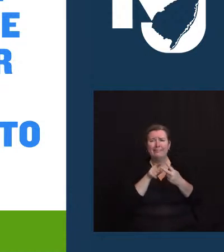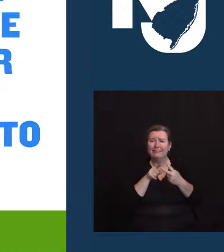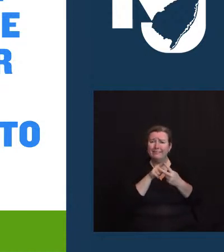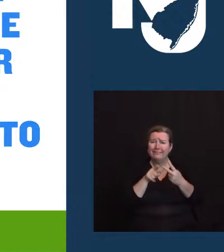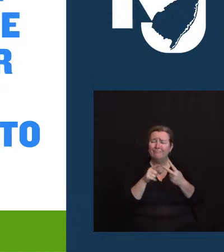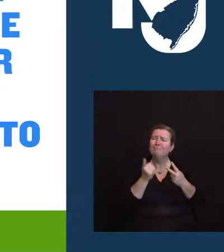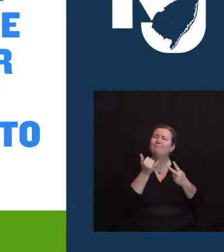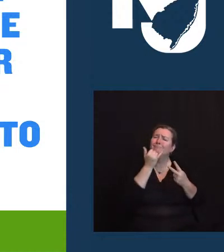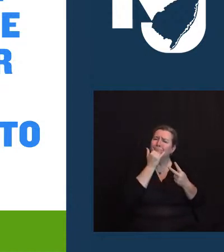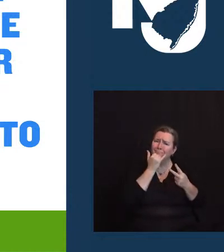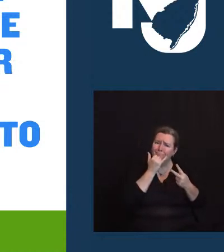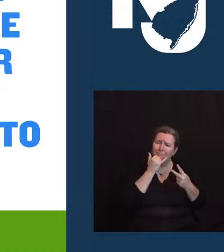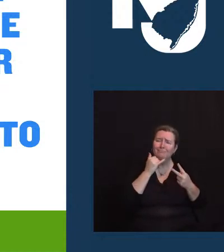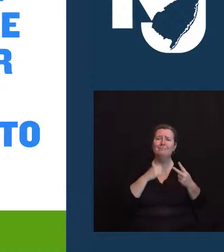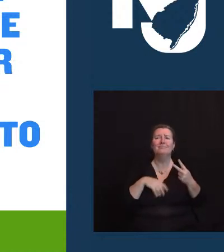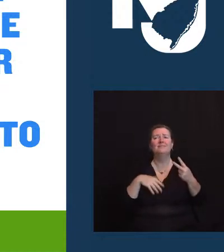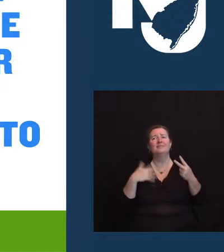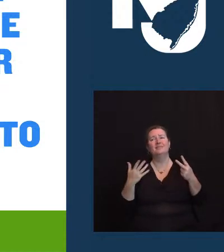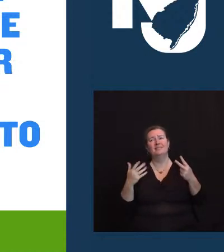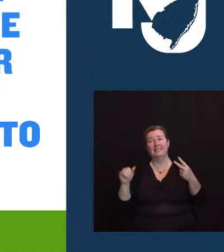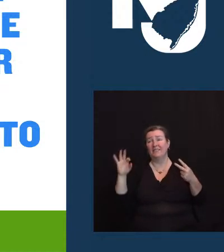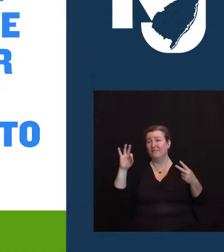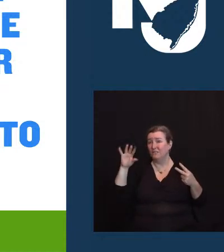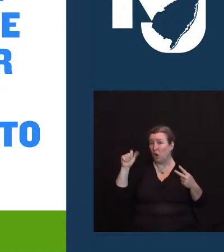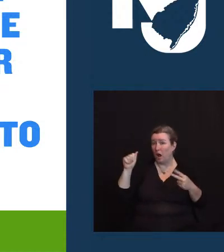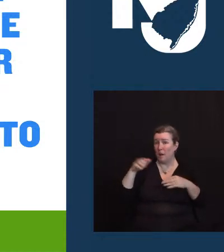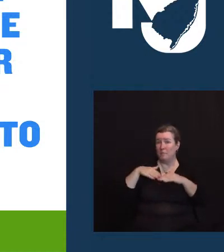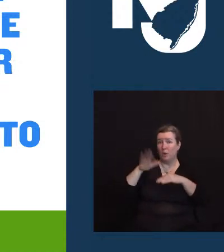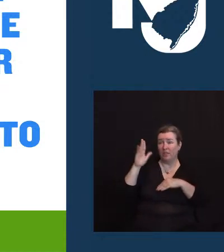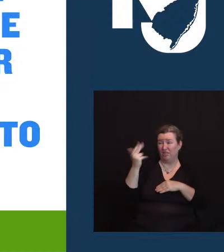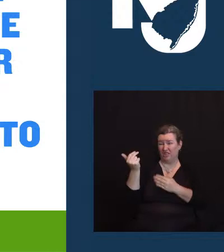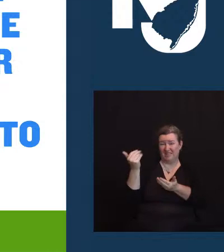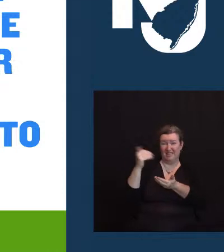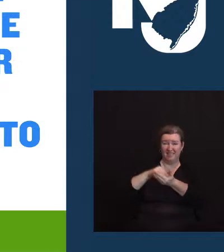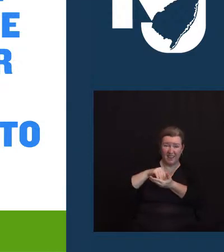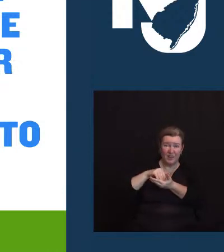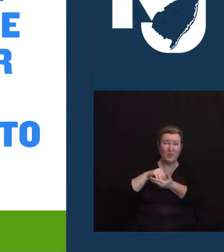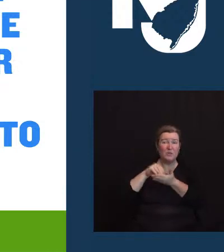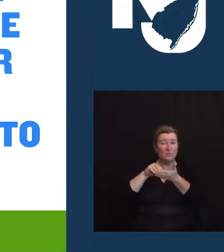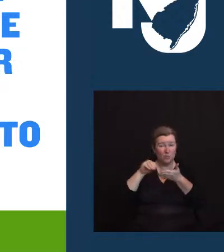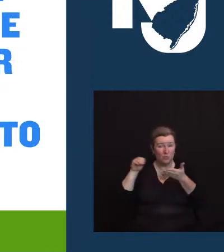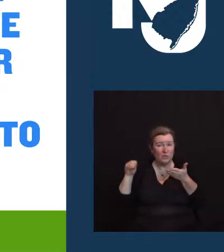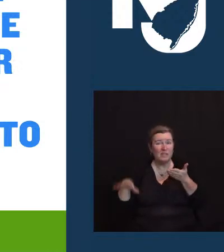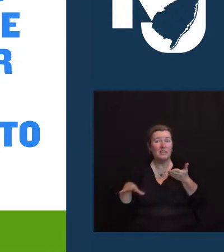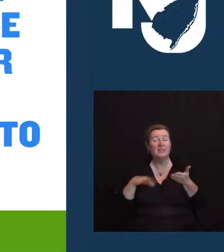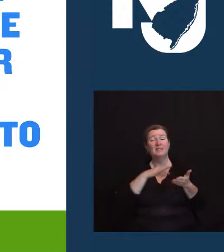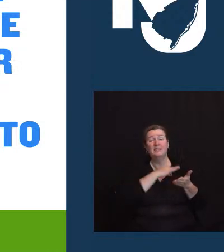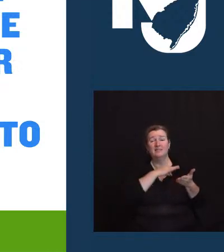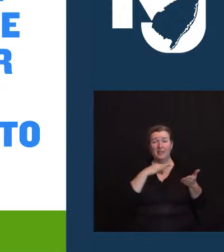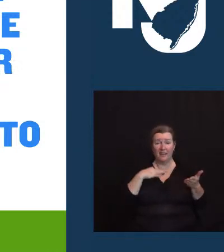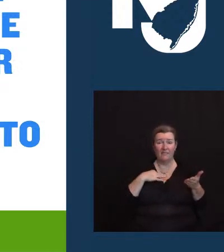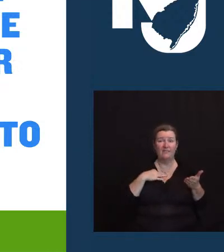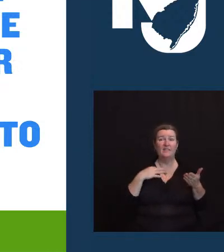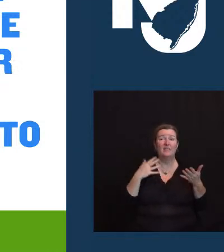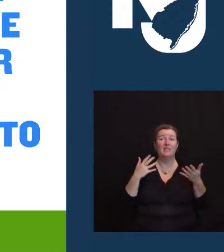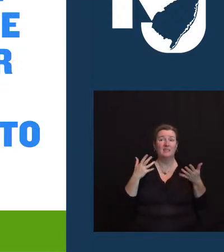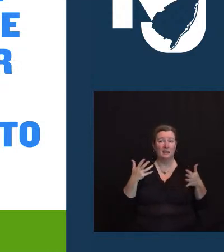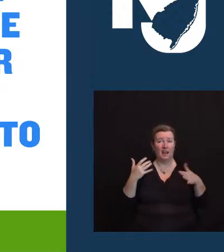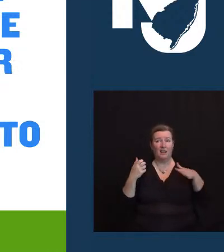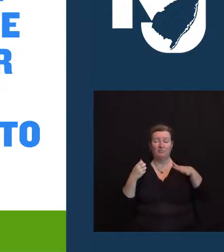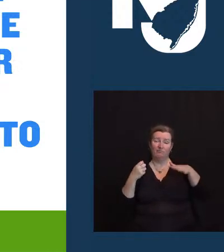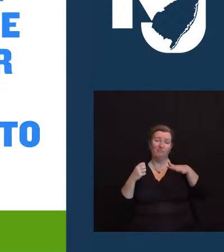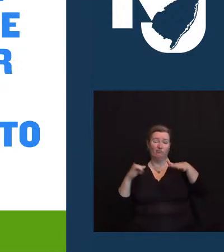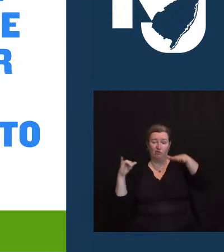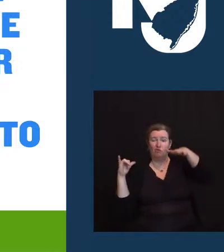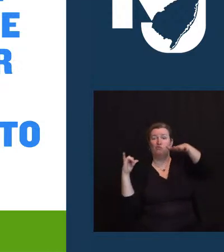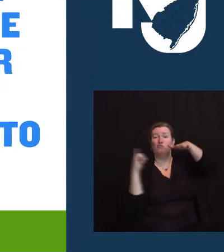County, Florida, more than 13,000 students and staff are quarantining due to exposure to the coronavirus. And I remind you, by the way, in